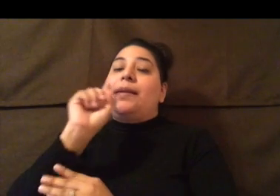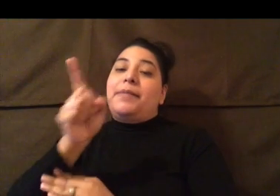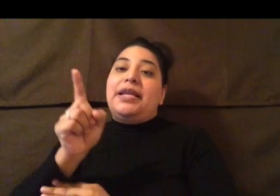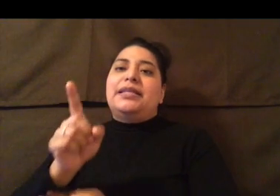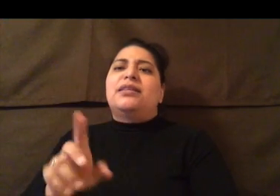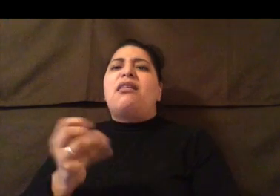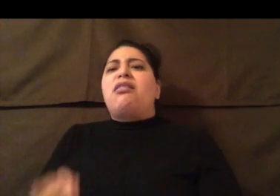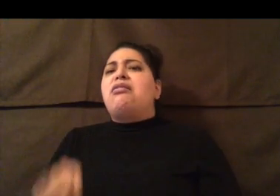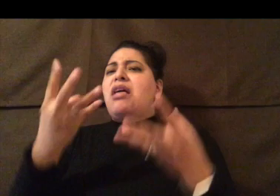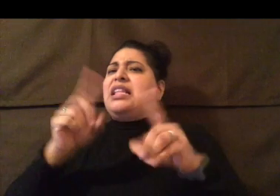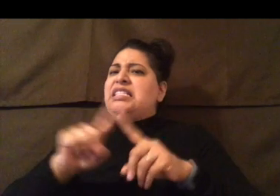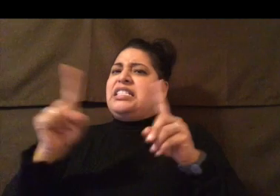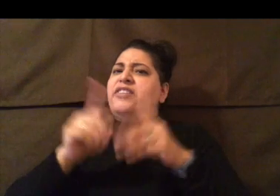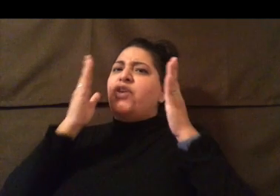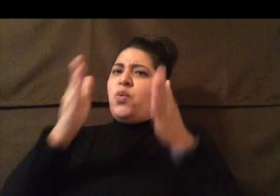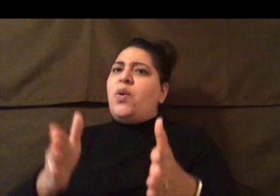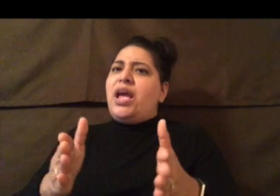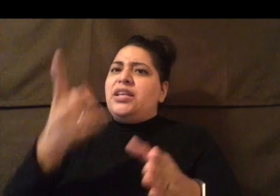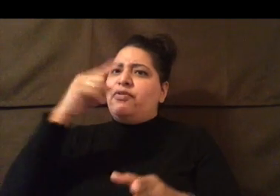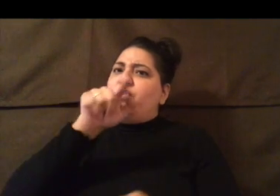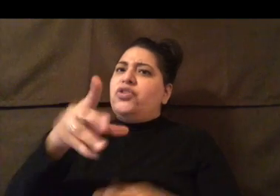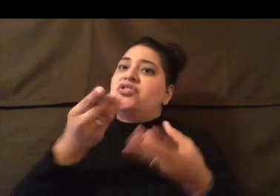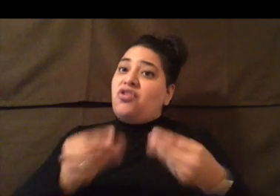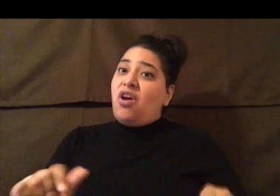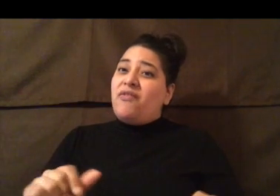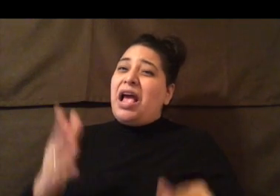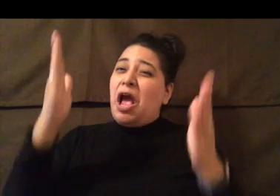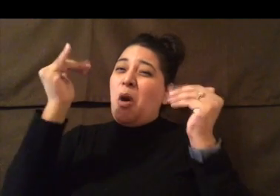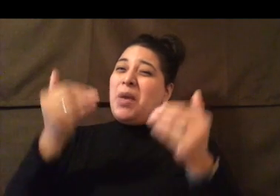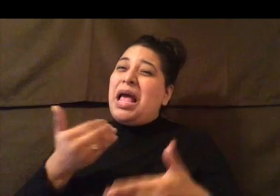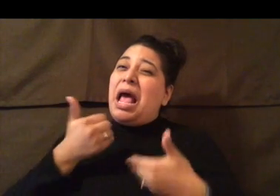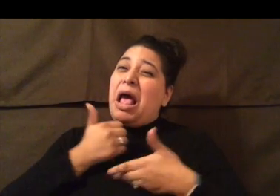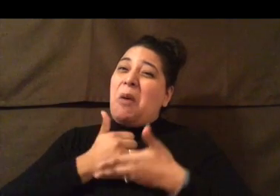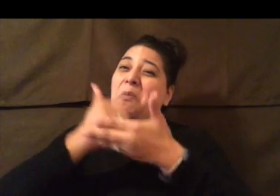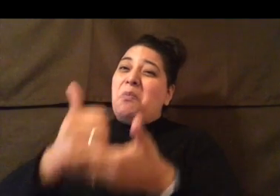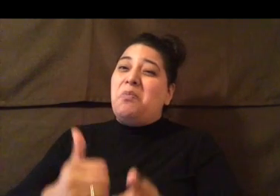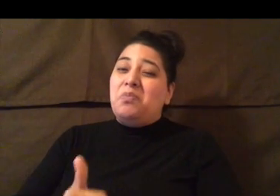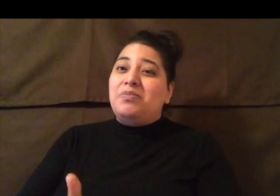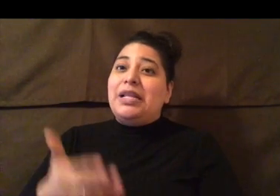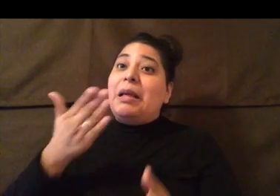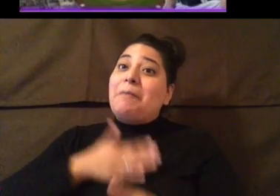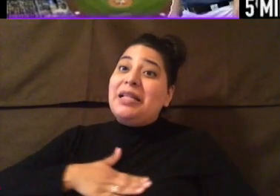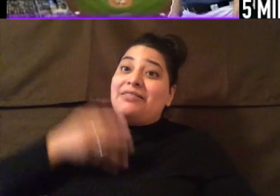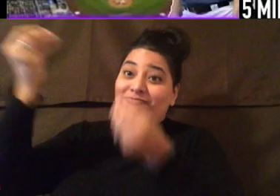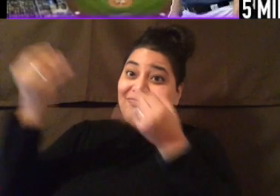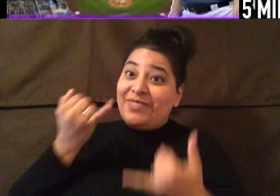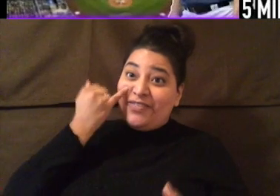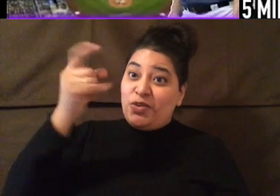So there's lots of different ways for you guys to solve these. I hope this is helpful. Let me know if you guys need any help.